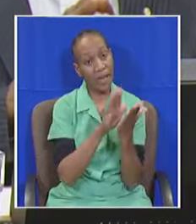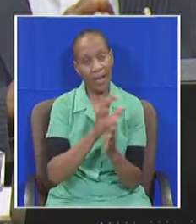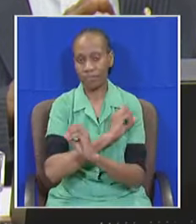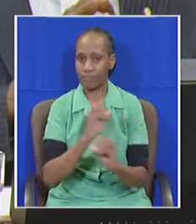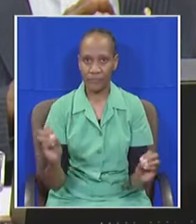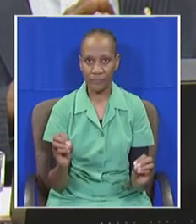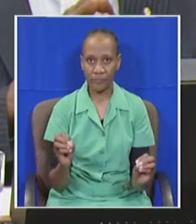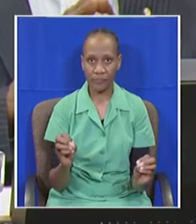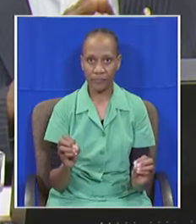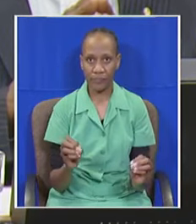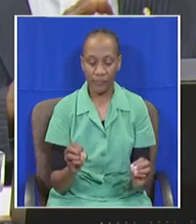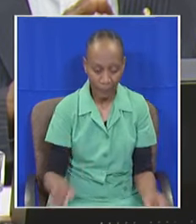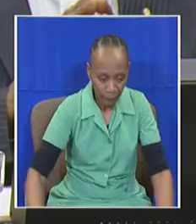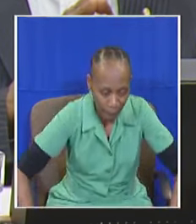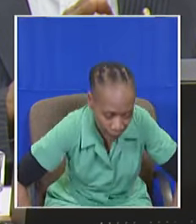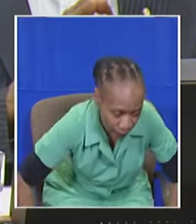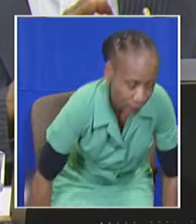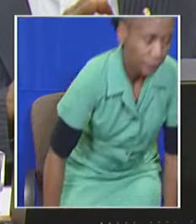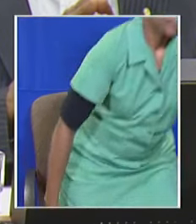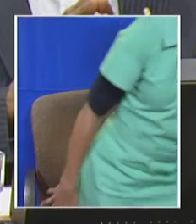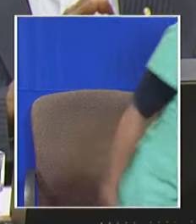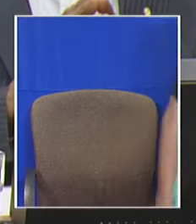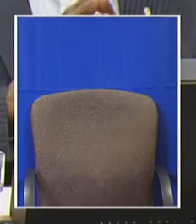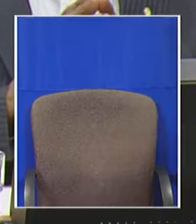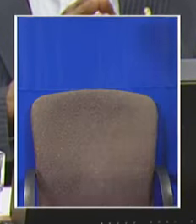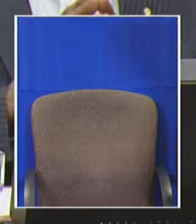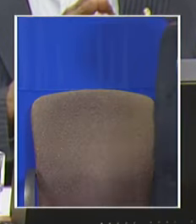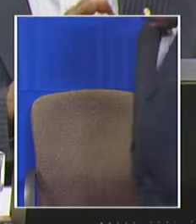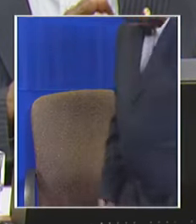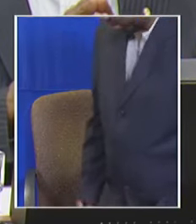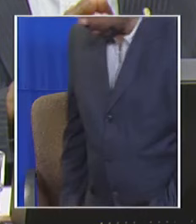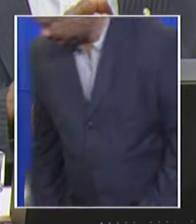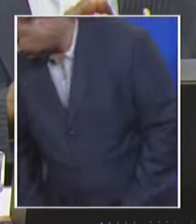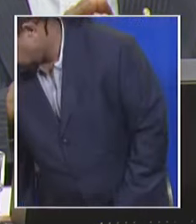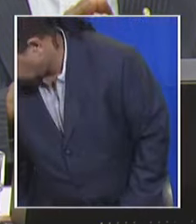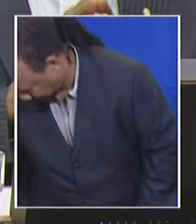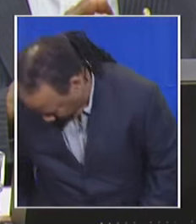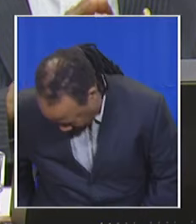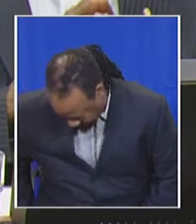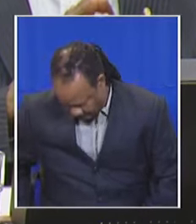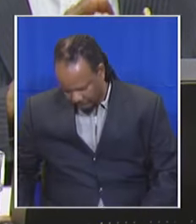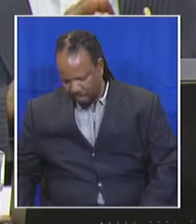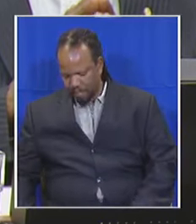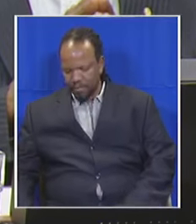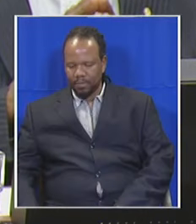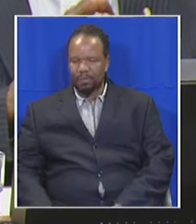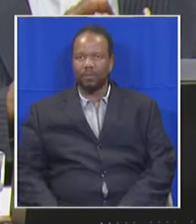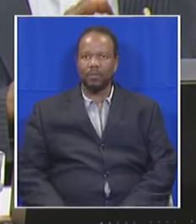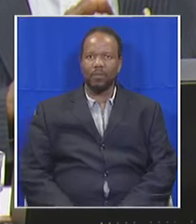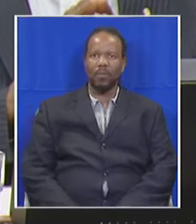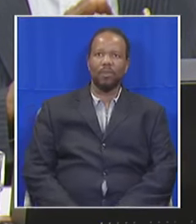Acknowledges that the 8 United Democratic Front members were part of the 140 political prisoners hanged